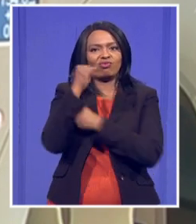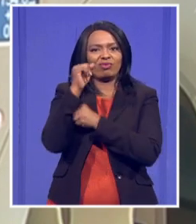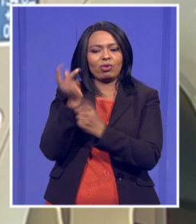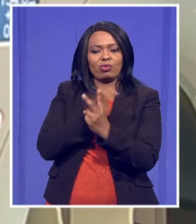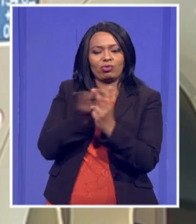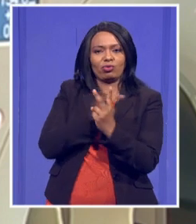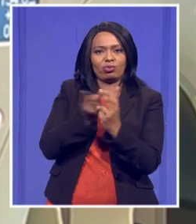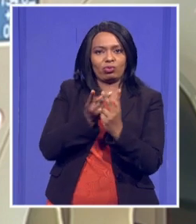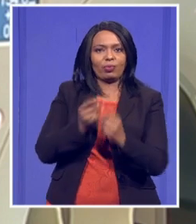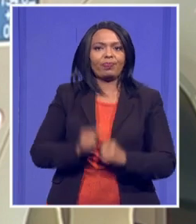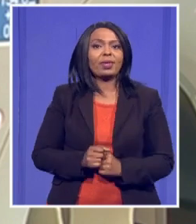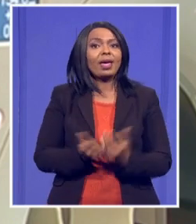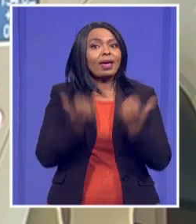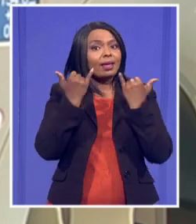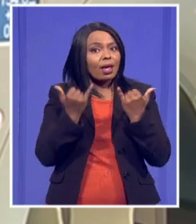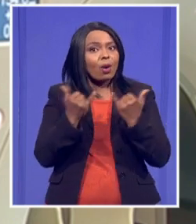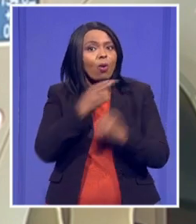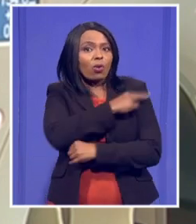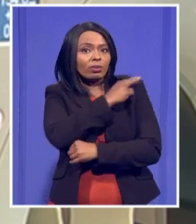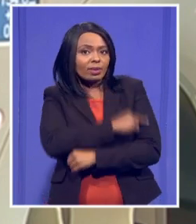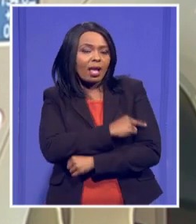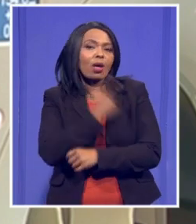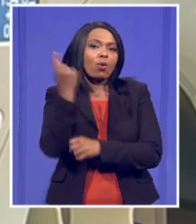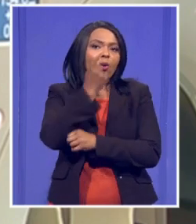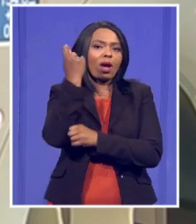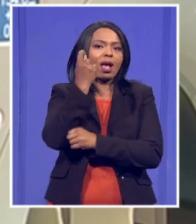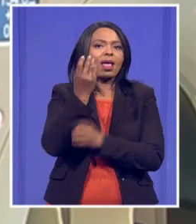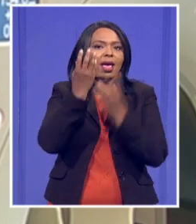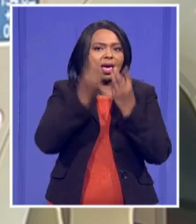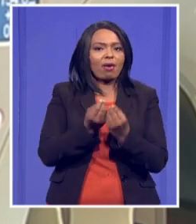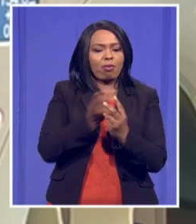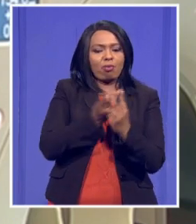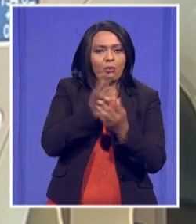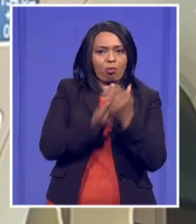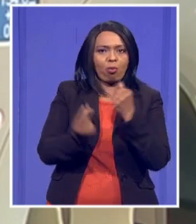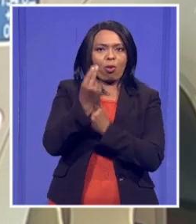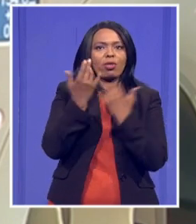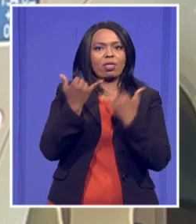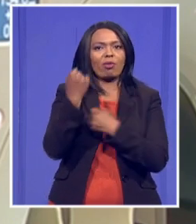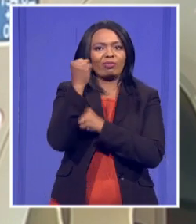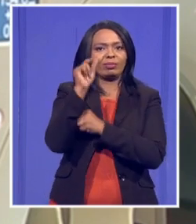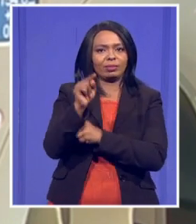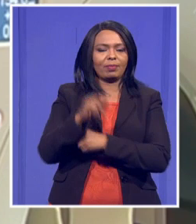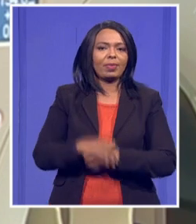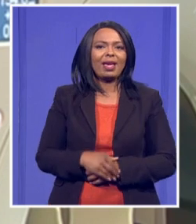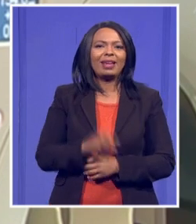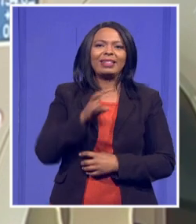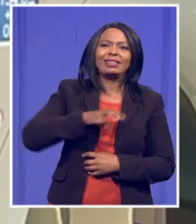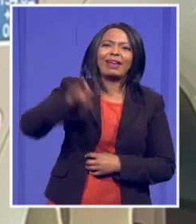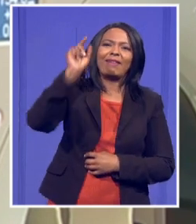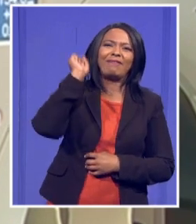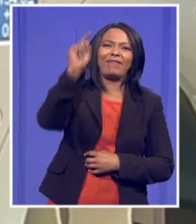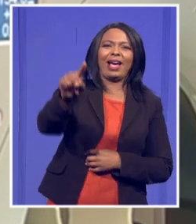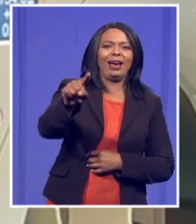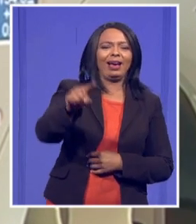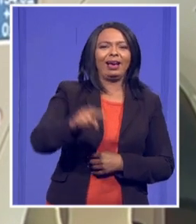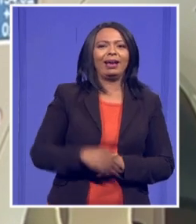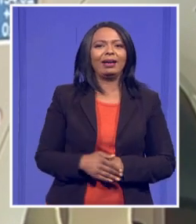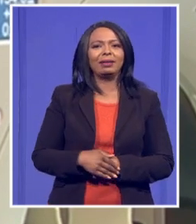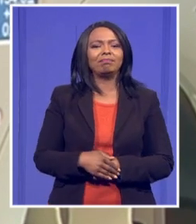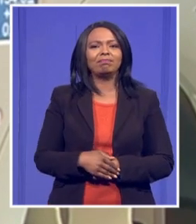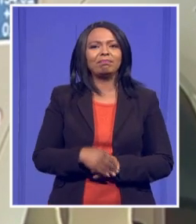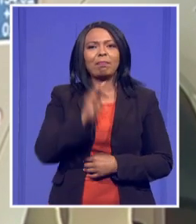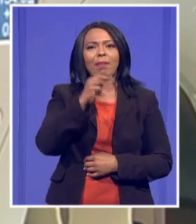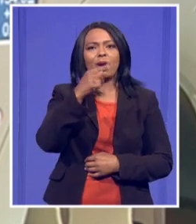So our hospitals in the rural areas have got CT scans now. You don't have now to travel to Pietersburg and